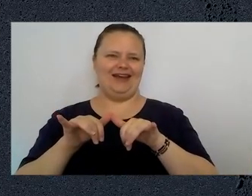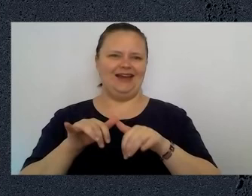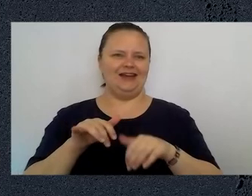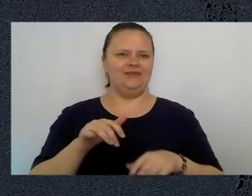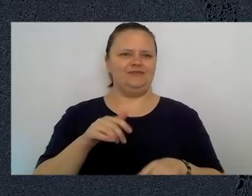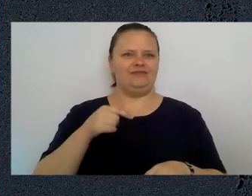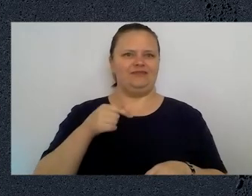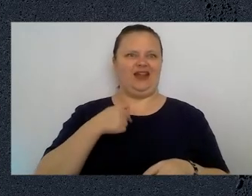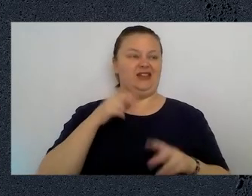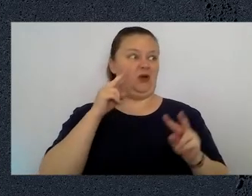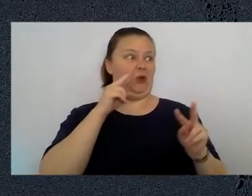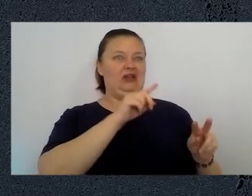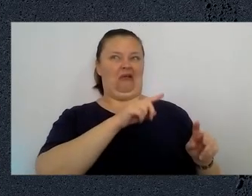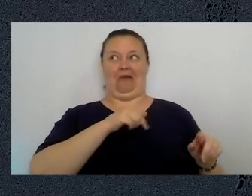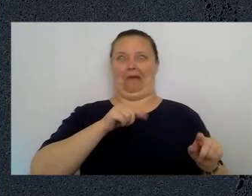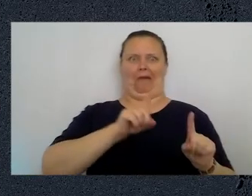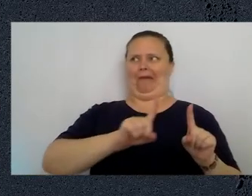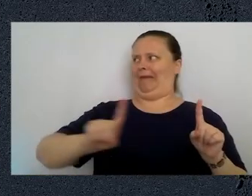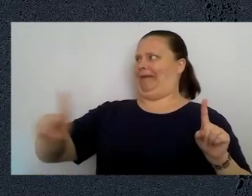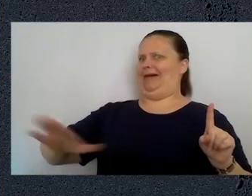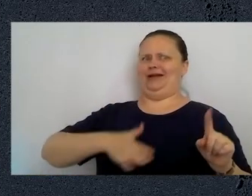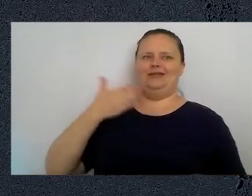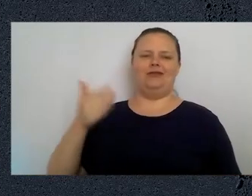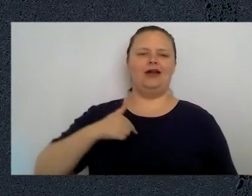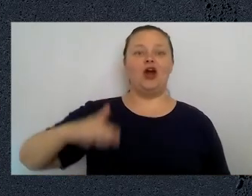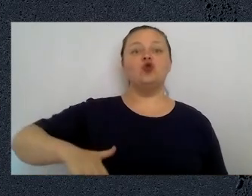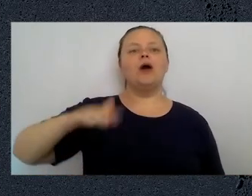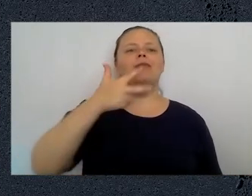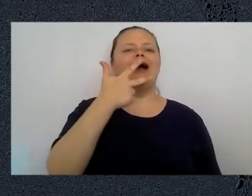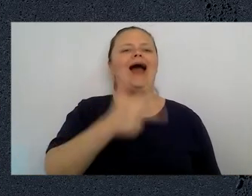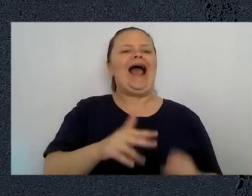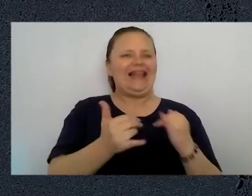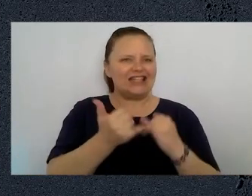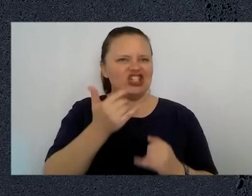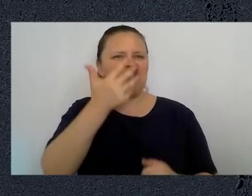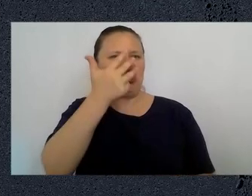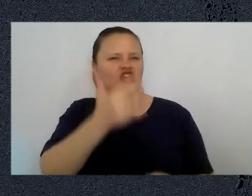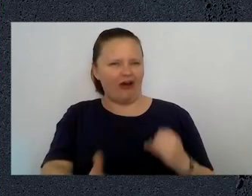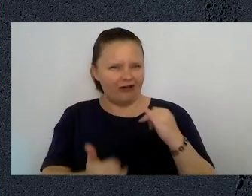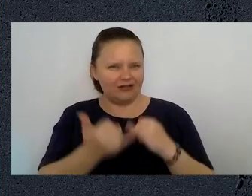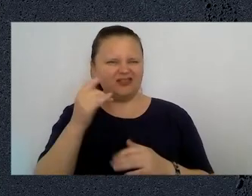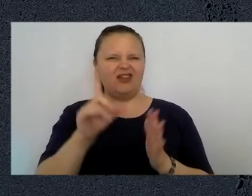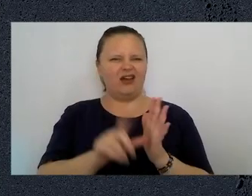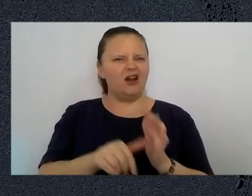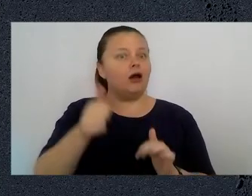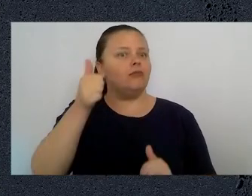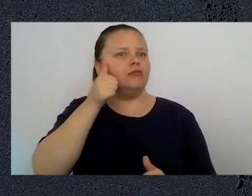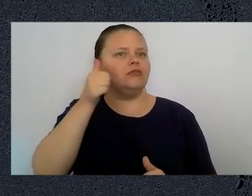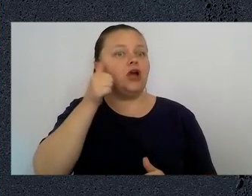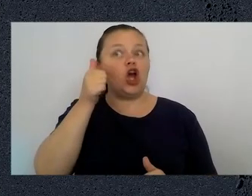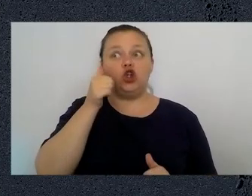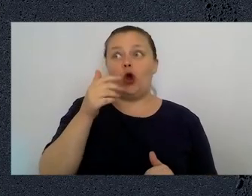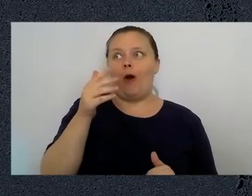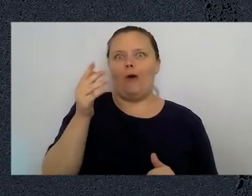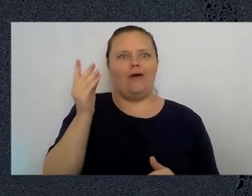opposite direction. I grew up in the 80s and 90s, and I was growing up at a time when, you know, the telephones were becoming smaller and smaller.